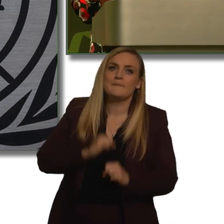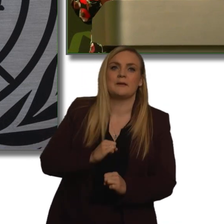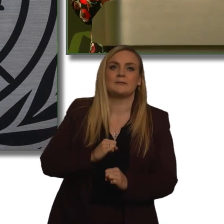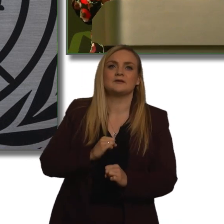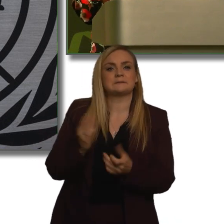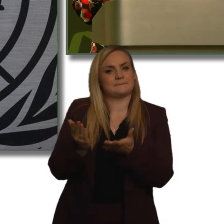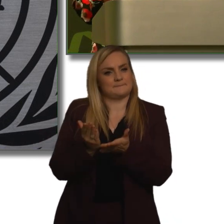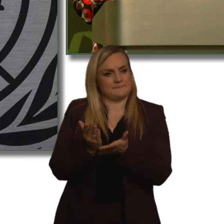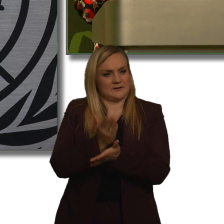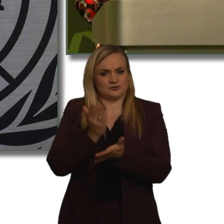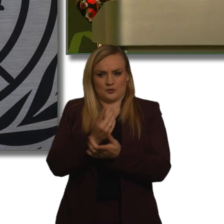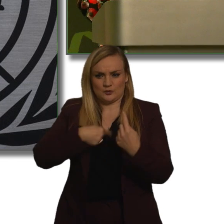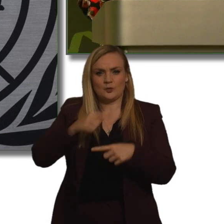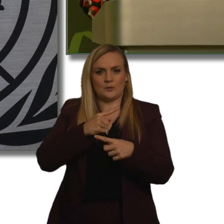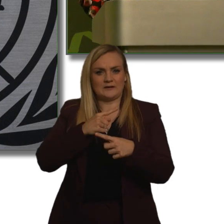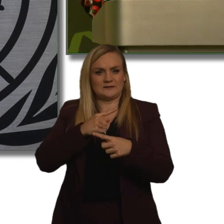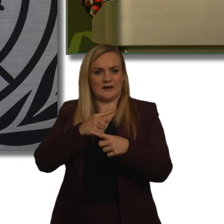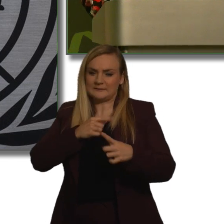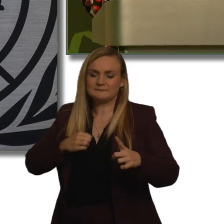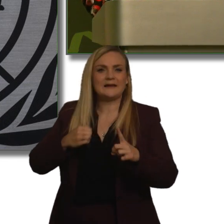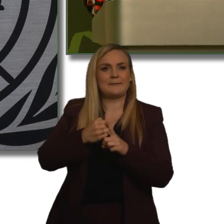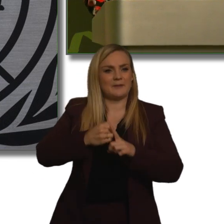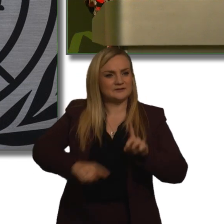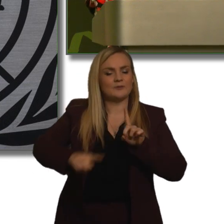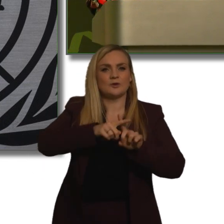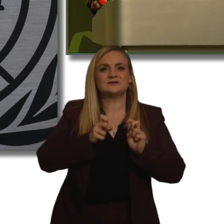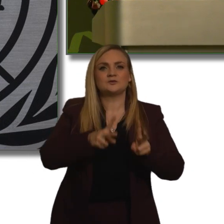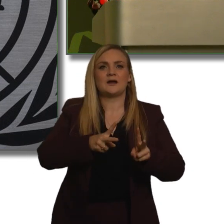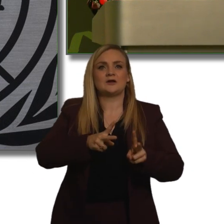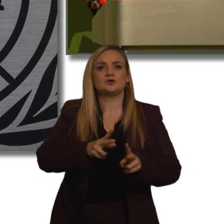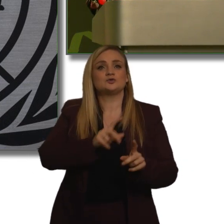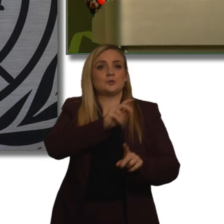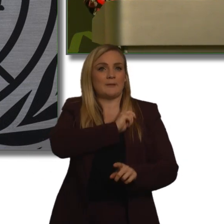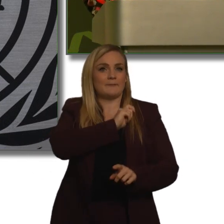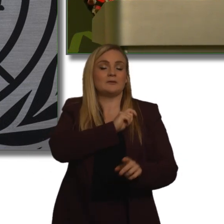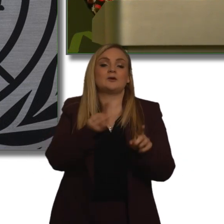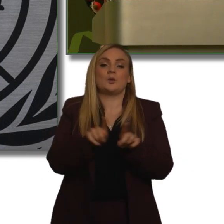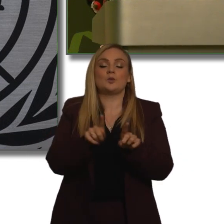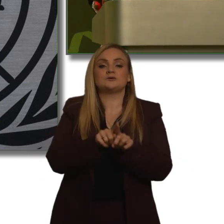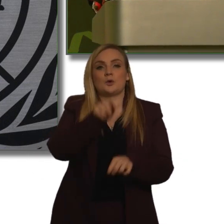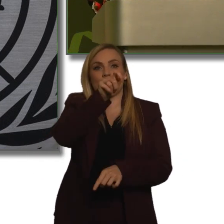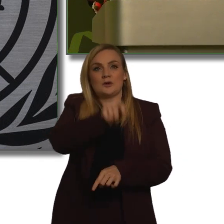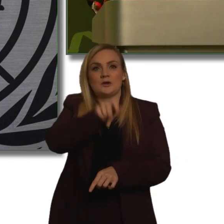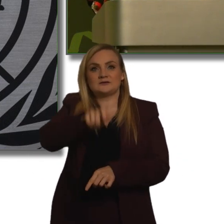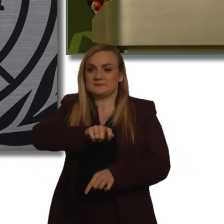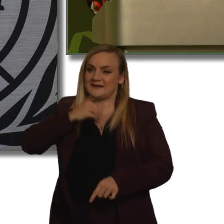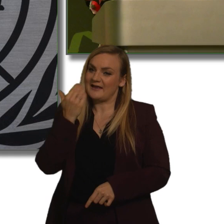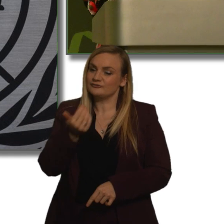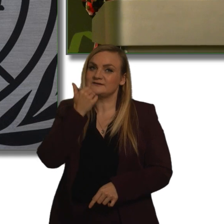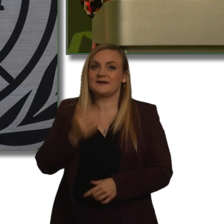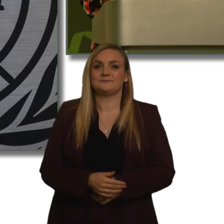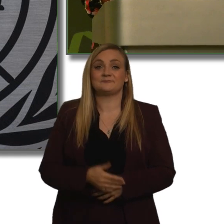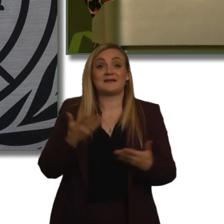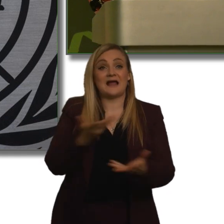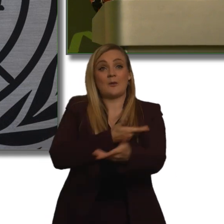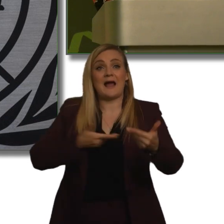to making a difference to our members and customers every day. And I'd now like to hand over to